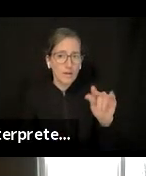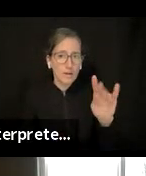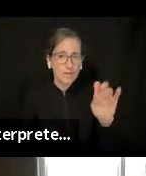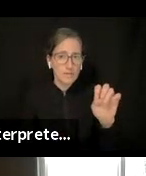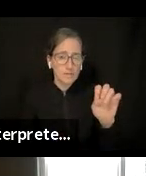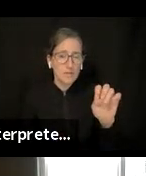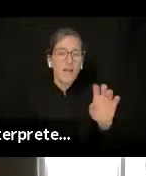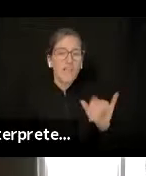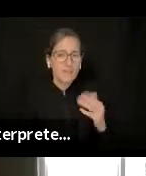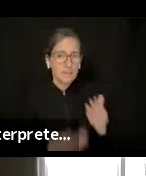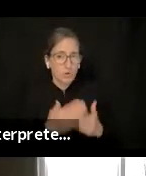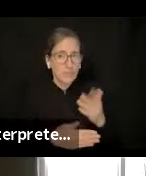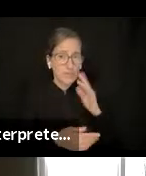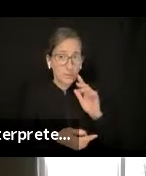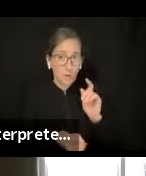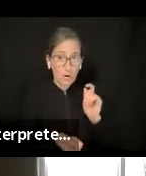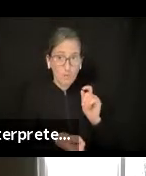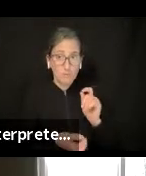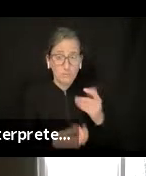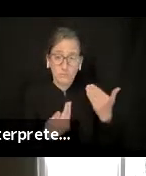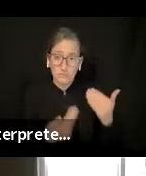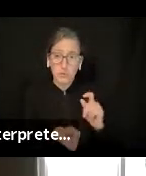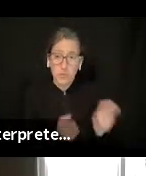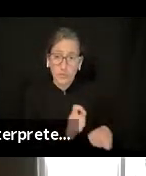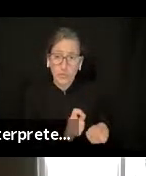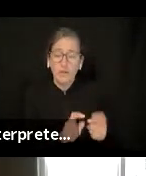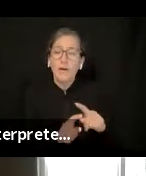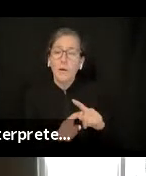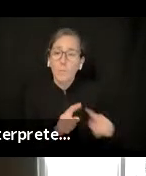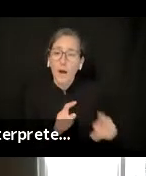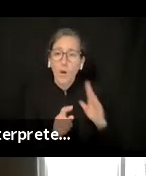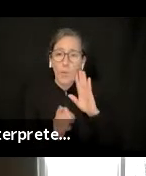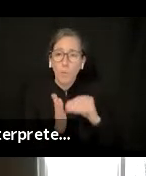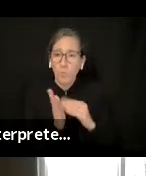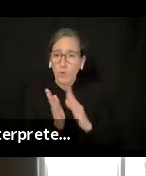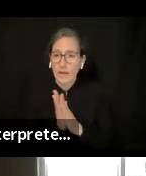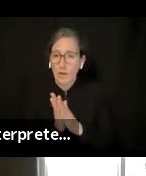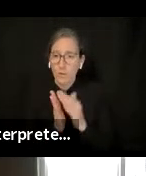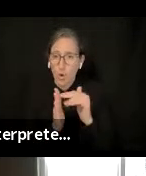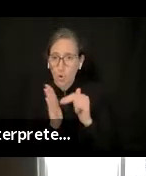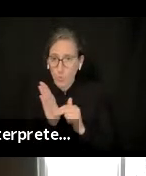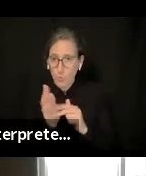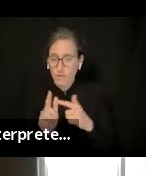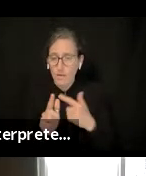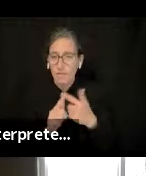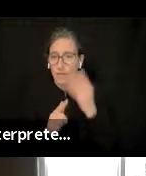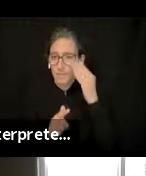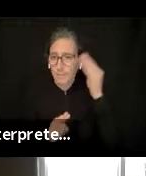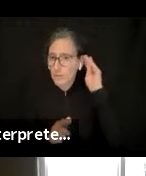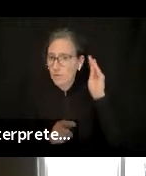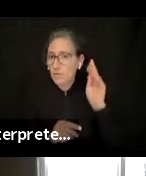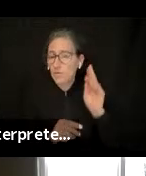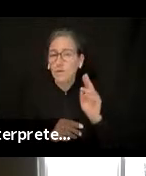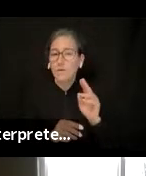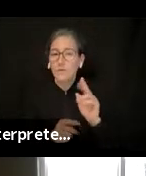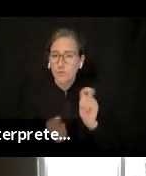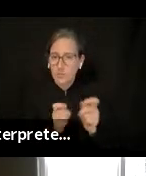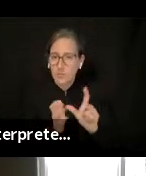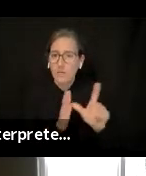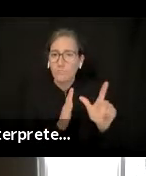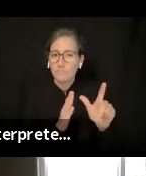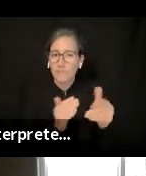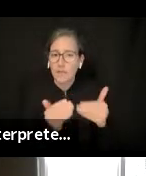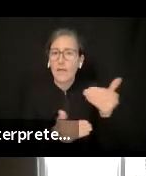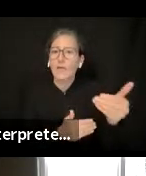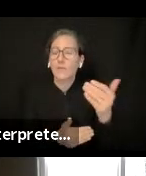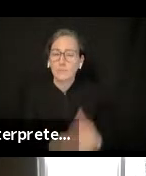note that we can use. Yeah, definitely. I'll make a note as well. Okay. I thought I